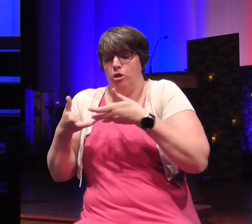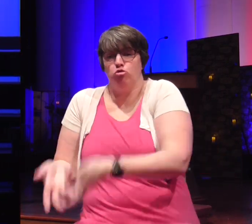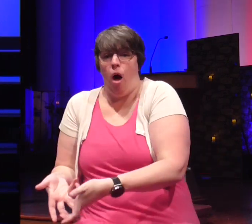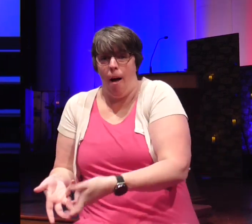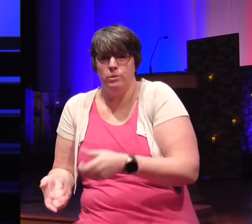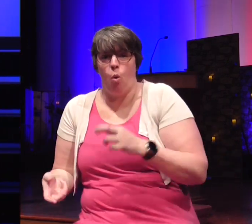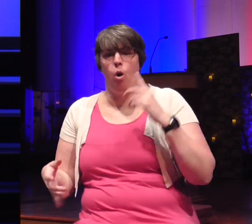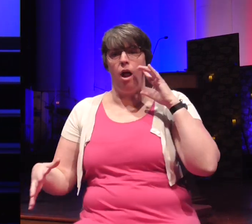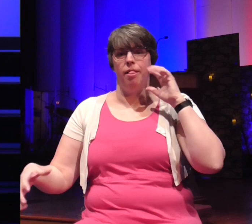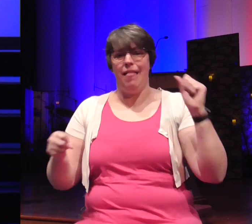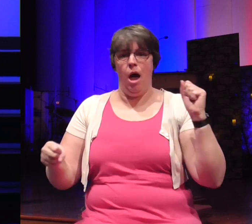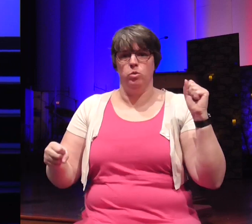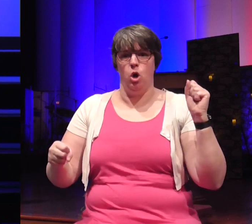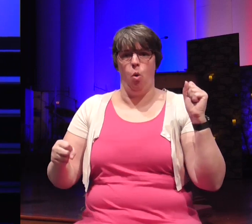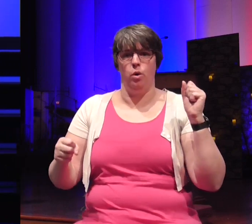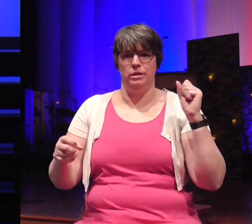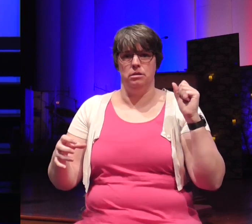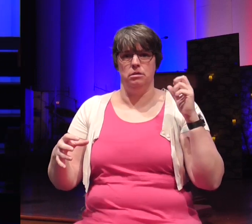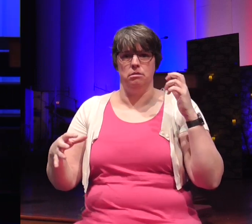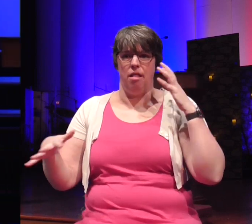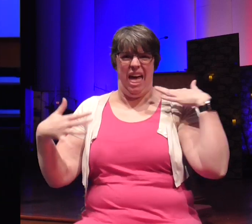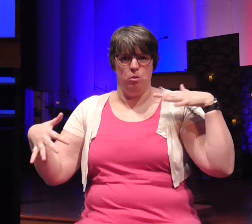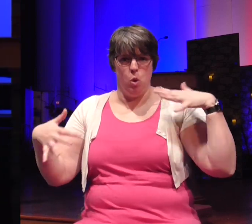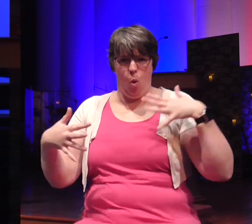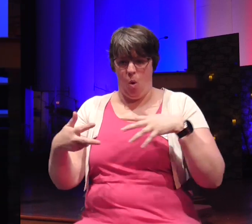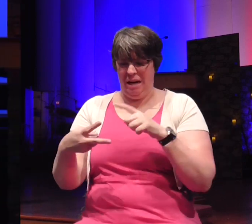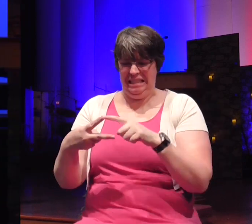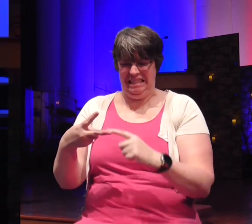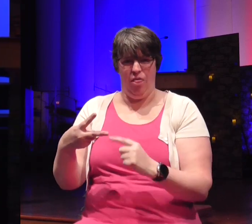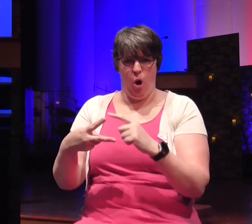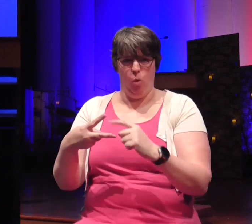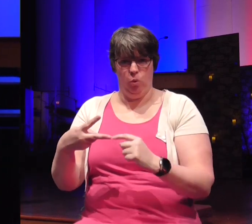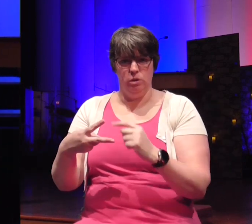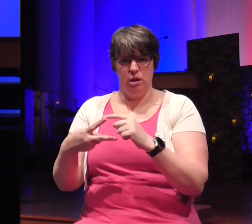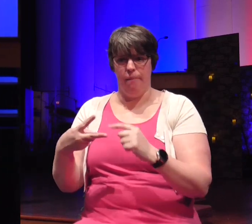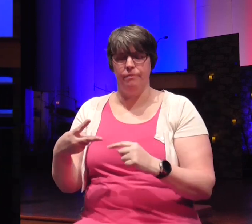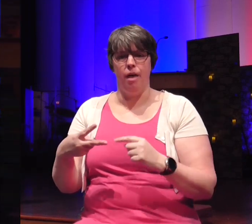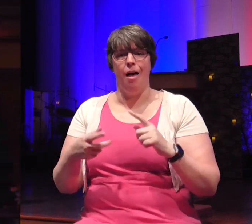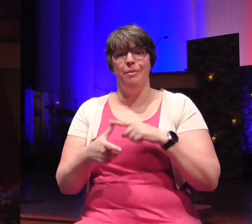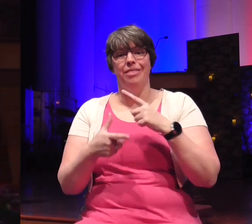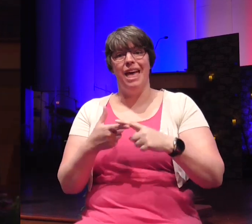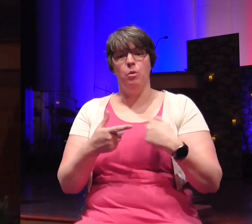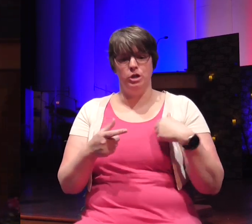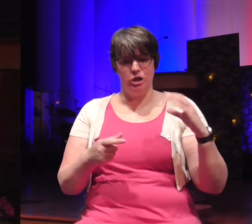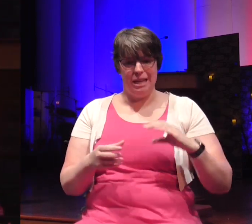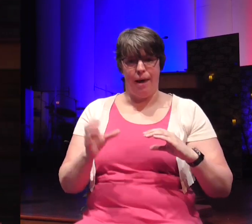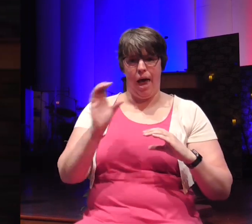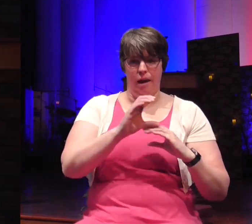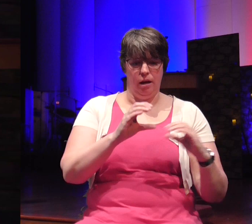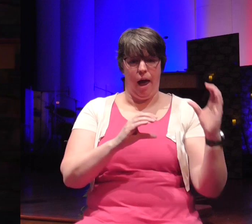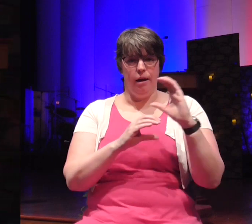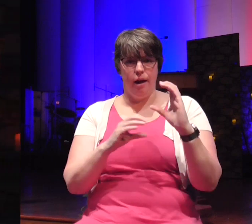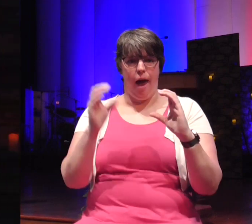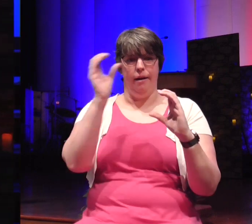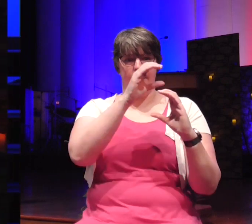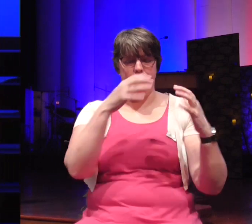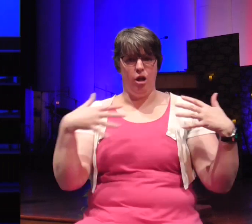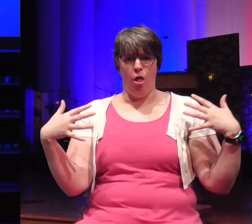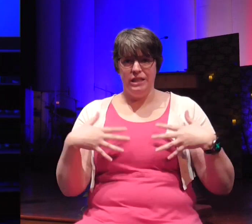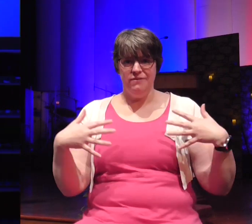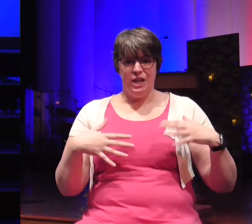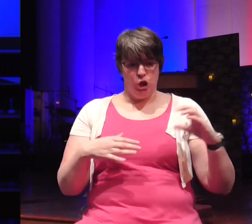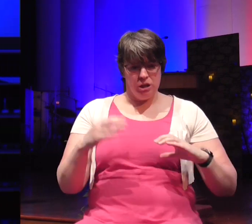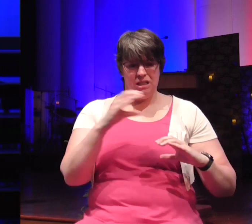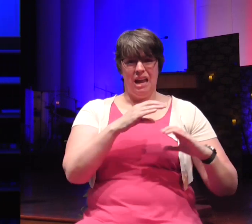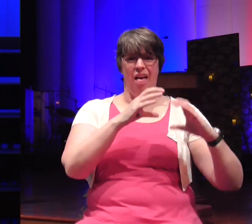then, of course, as the months and years creep on, we pile fear after fear after fear after fear on top of that until we're